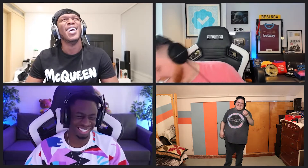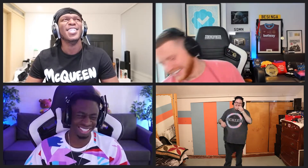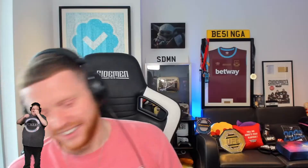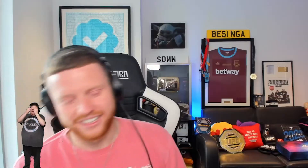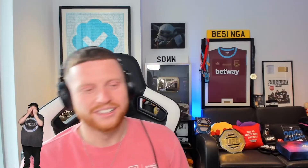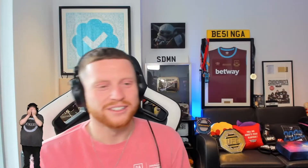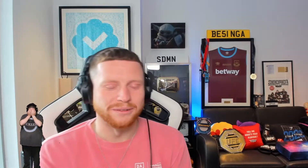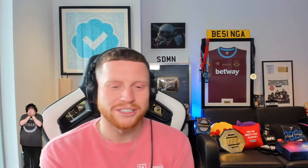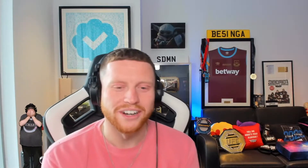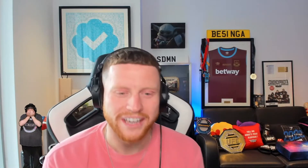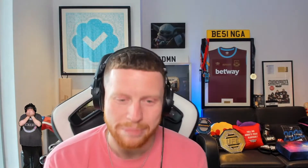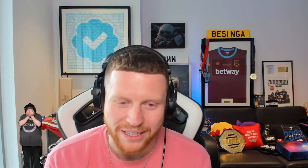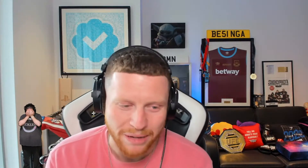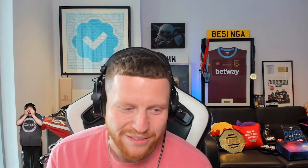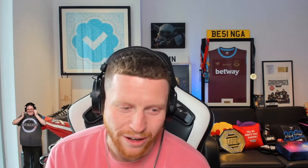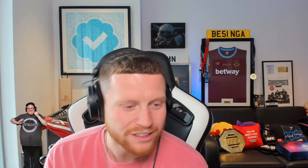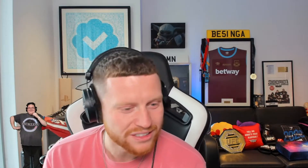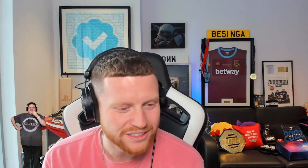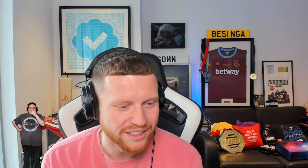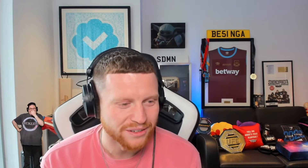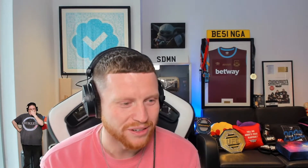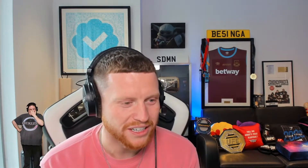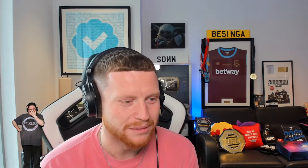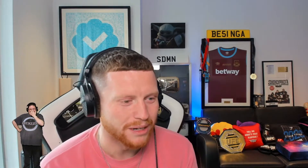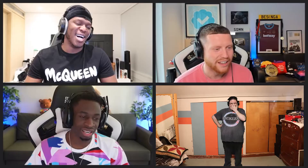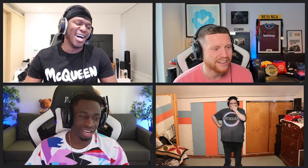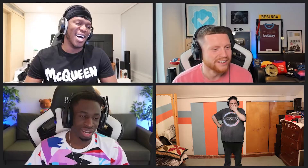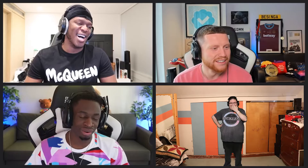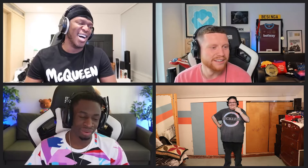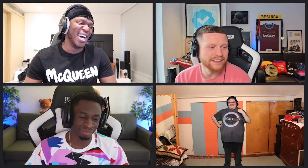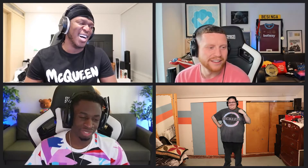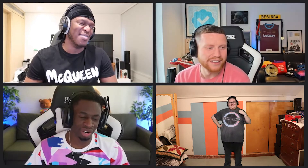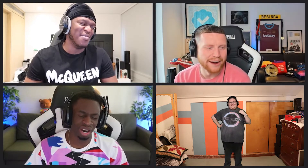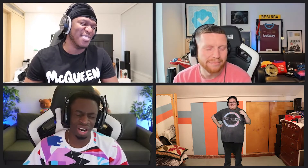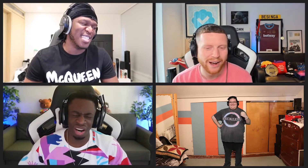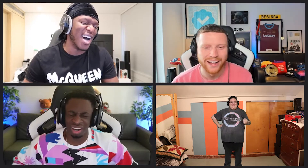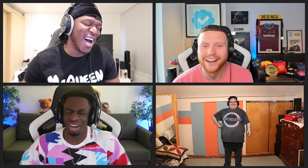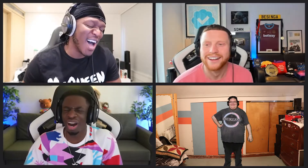god. Someone's got to get pegged by a fox. The little fucking umbrella. Allow it.